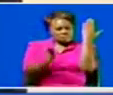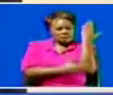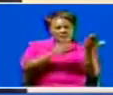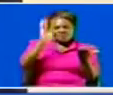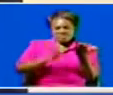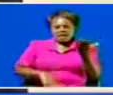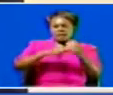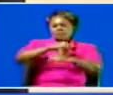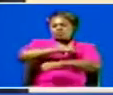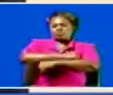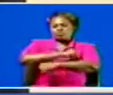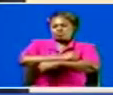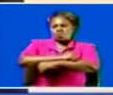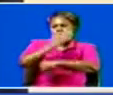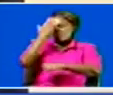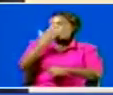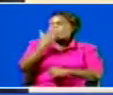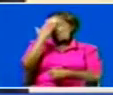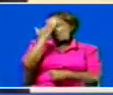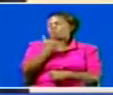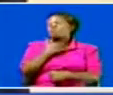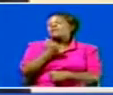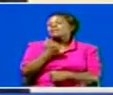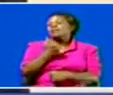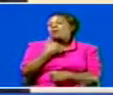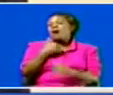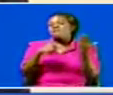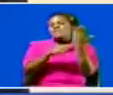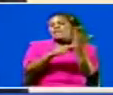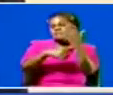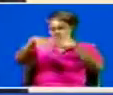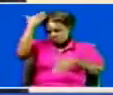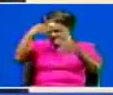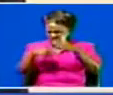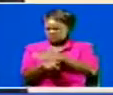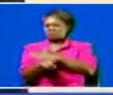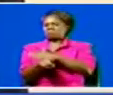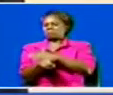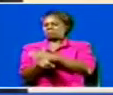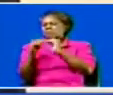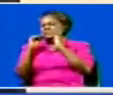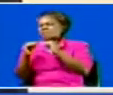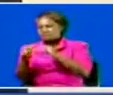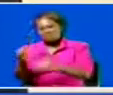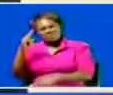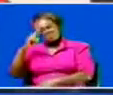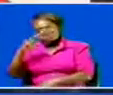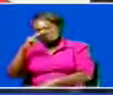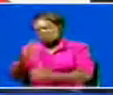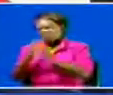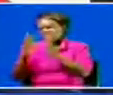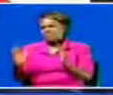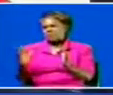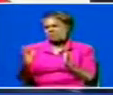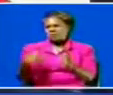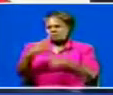high school, just because we wanted to have the term university. When you go in there and find out what we are teaching, it's a joke. Among